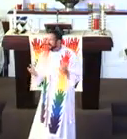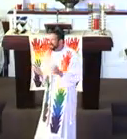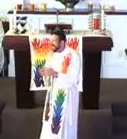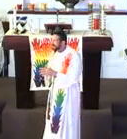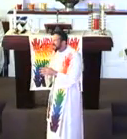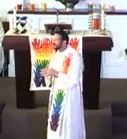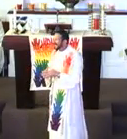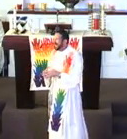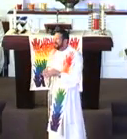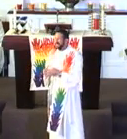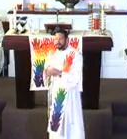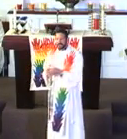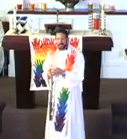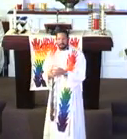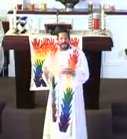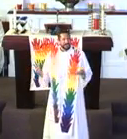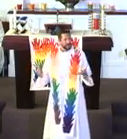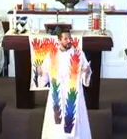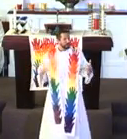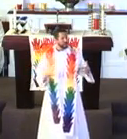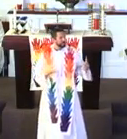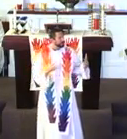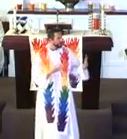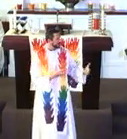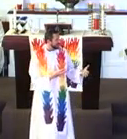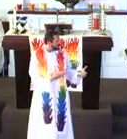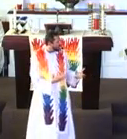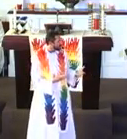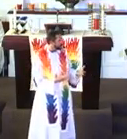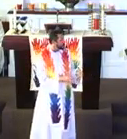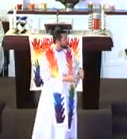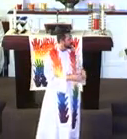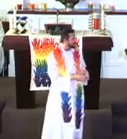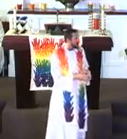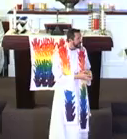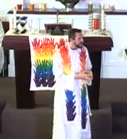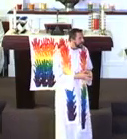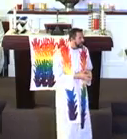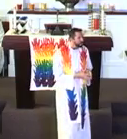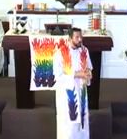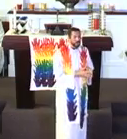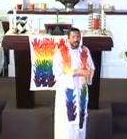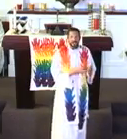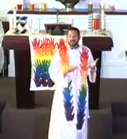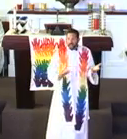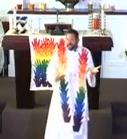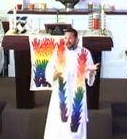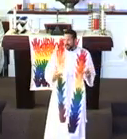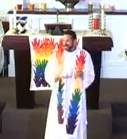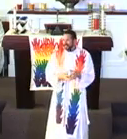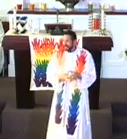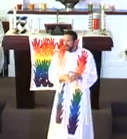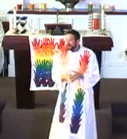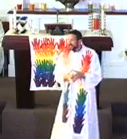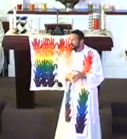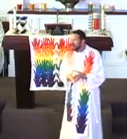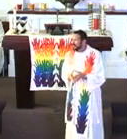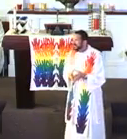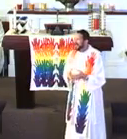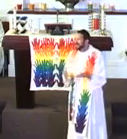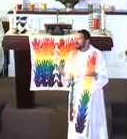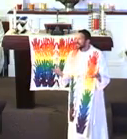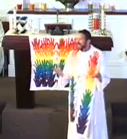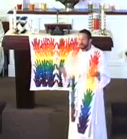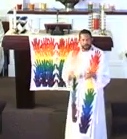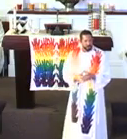here, but we have attempted to blend our worship between the 9 o'clock, which is our more liturgical service, which is why